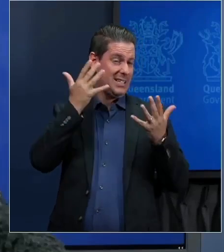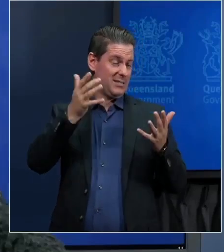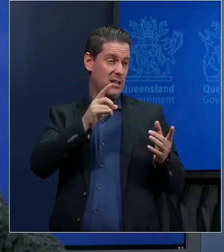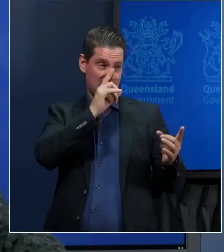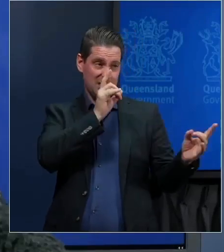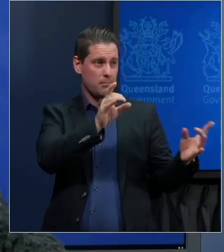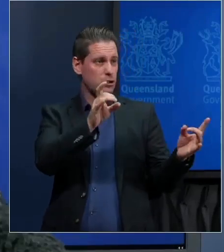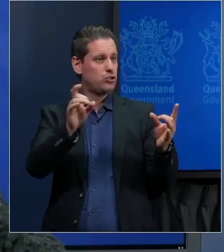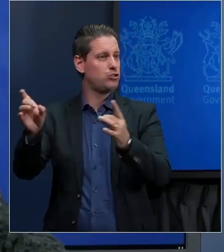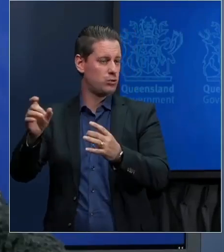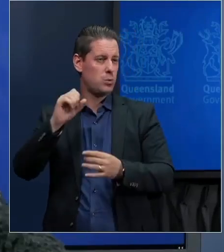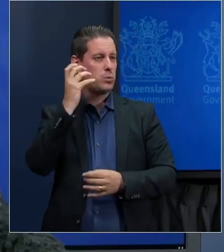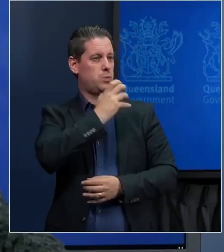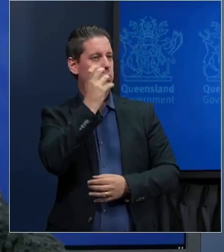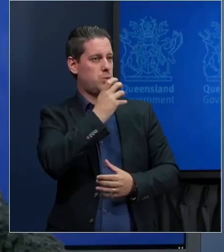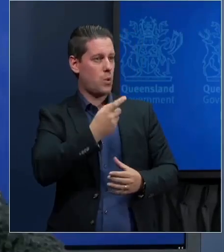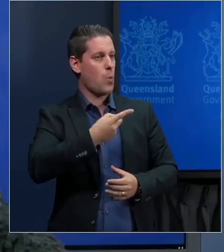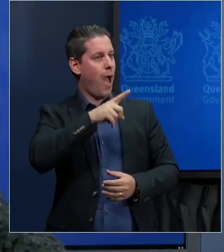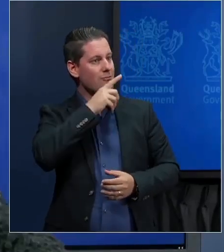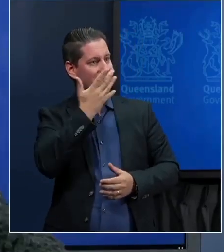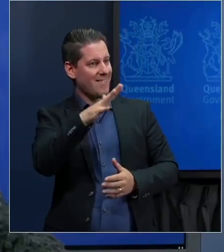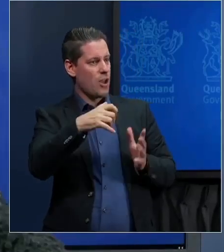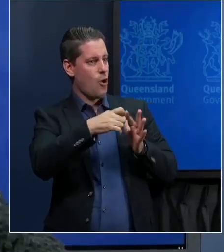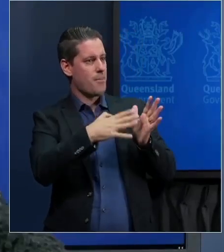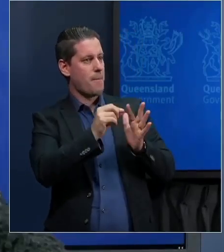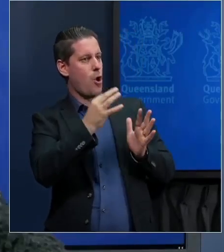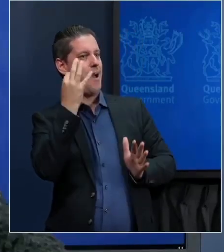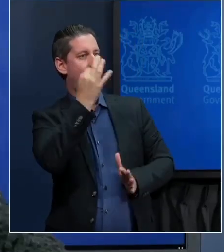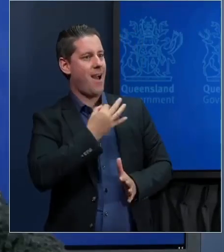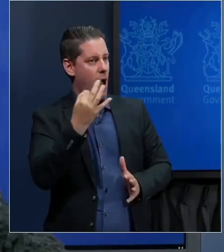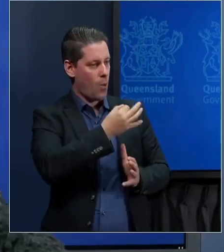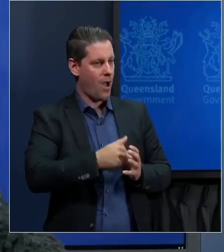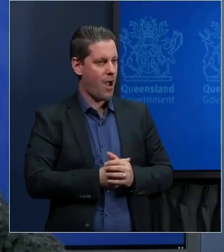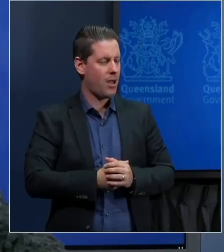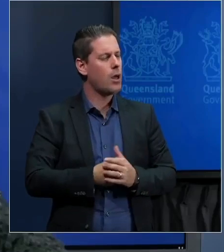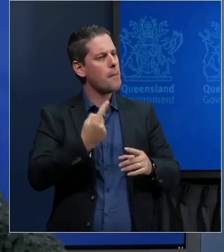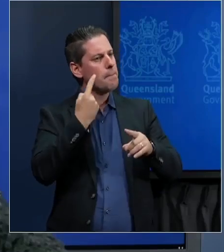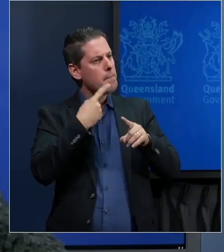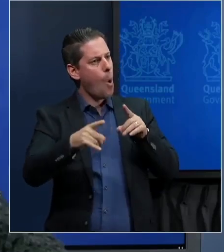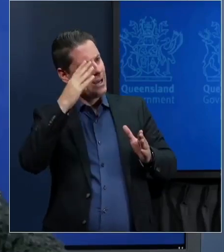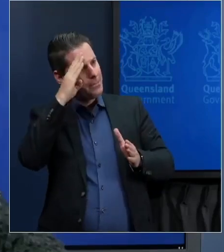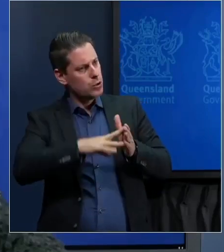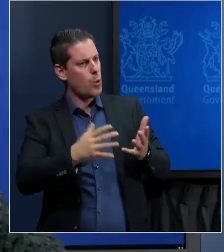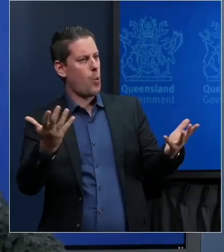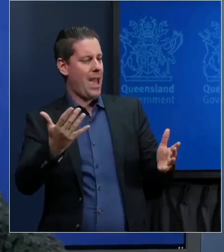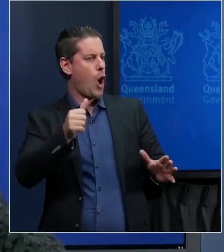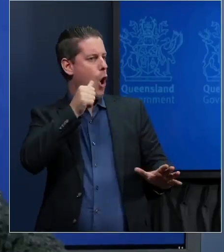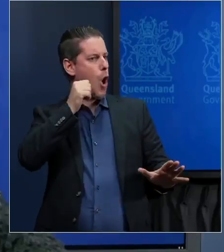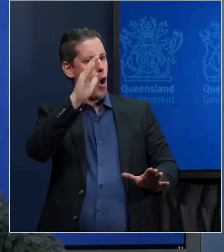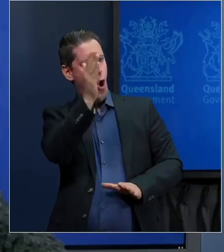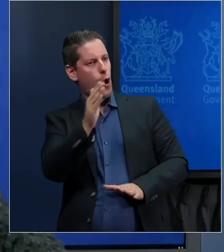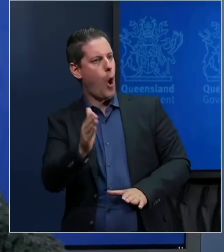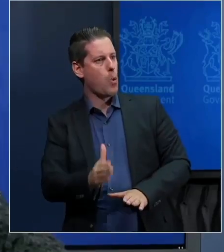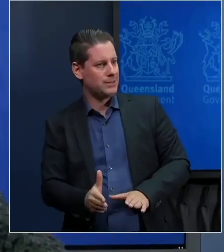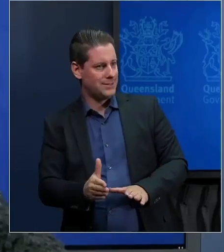150 kilometres per hour are possible about the exposed island coasts and coastal locations near and